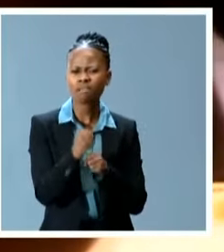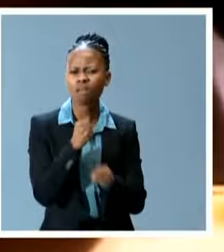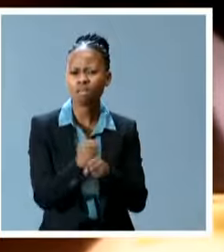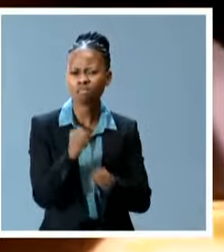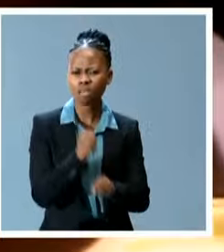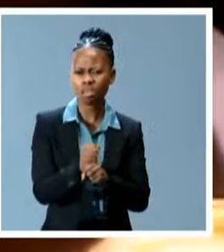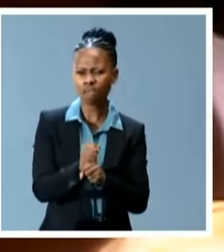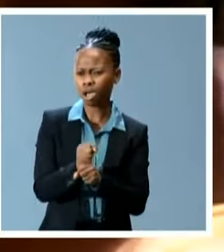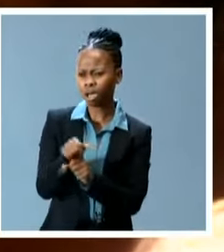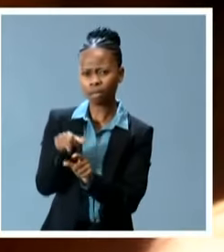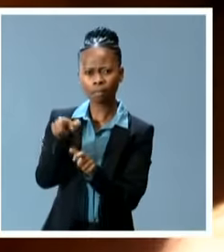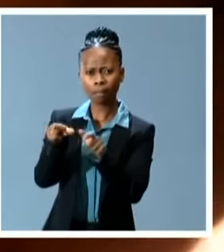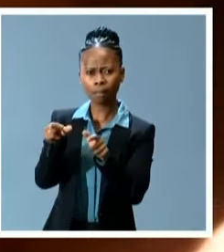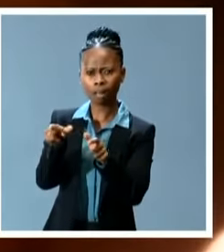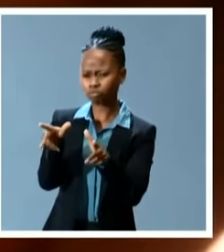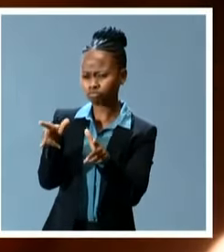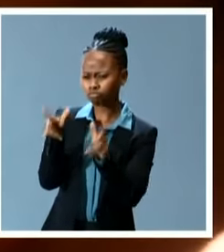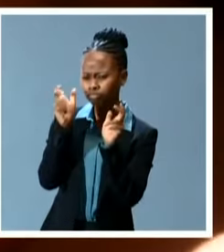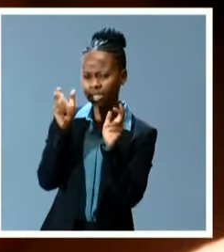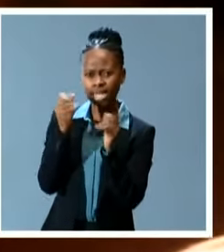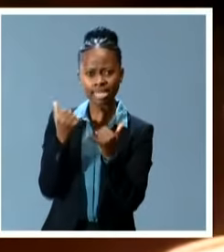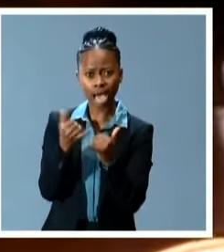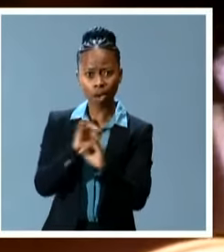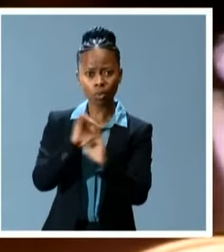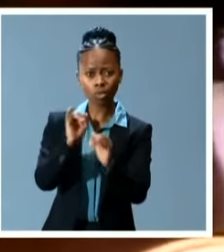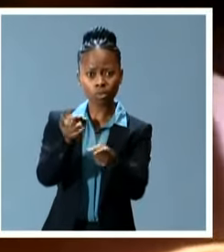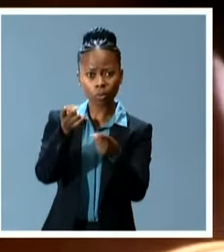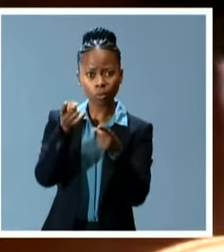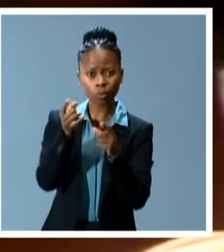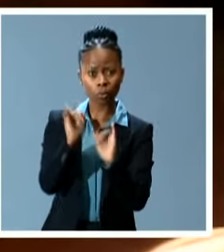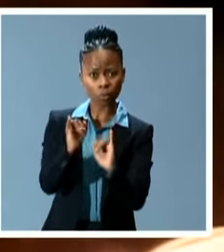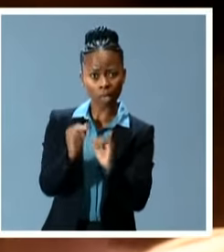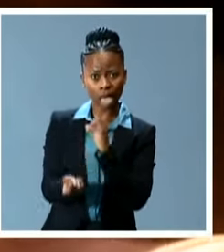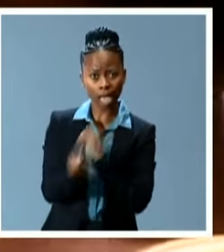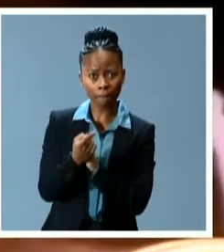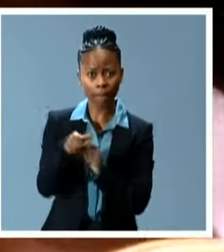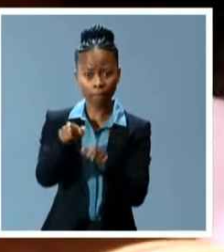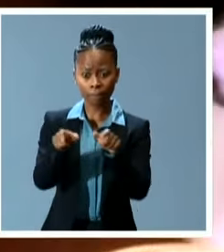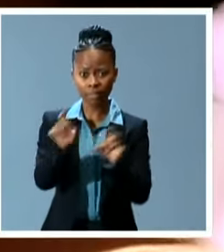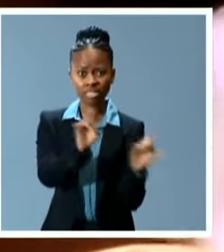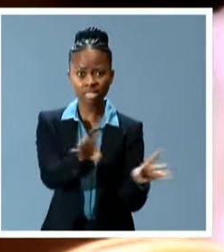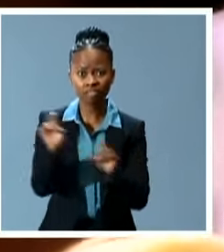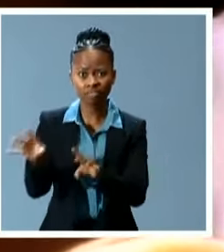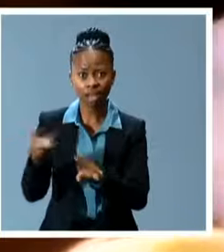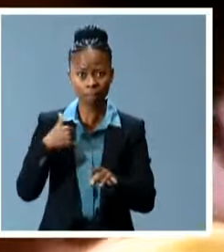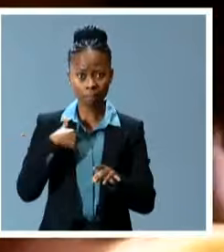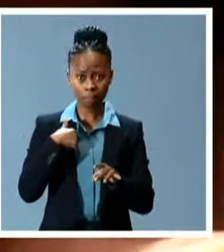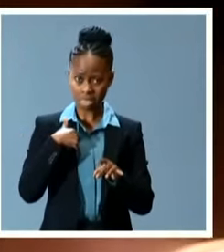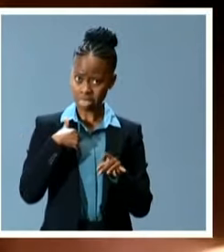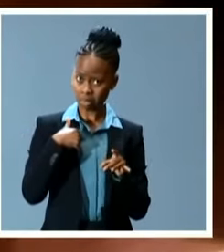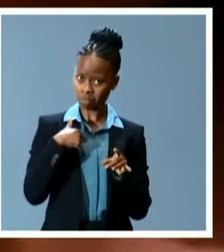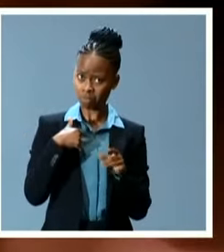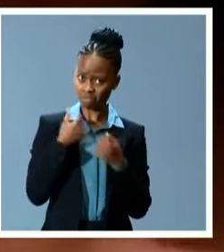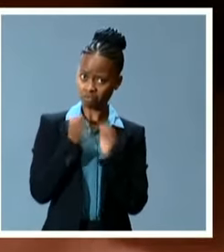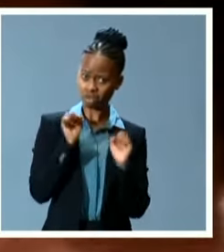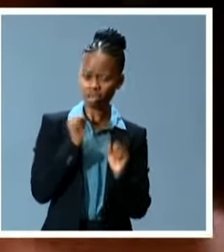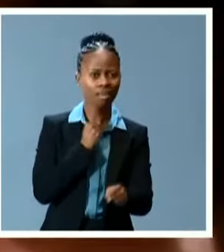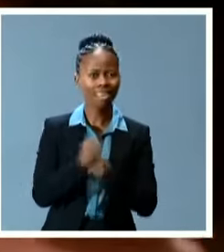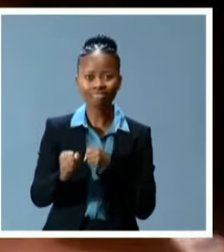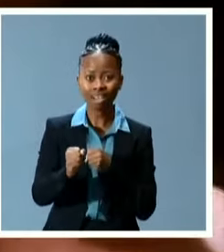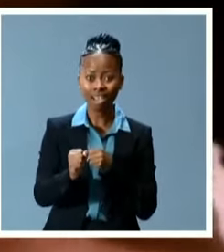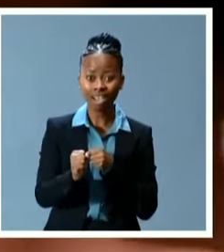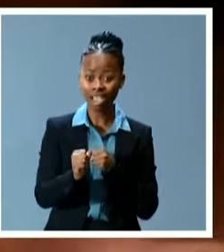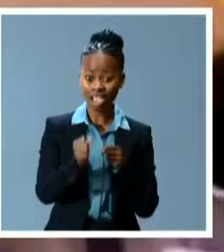any undertaking at a time when I and you, the people, are not free. Your freedom and mine cannot